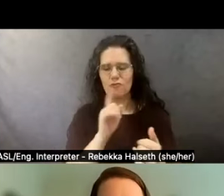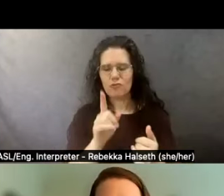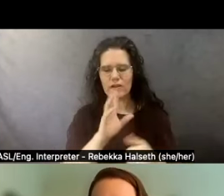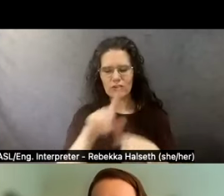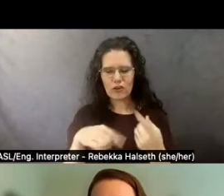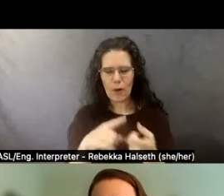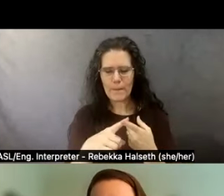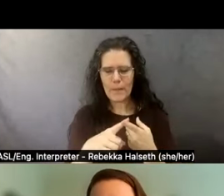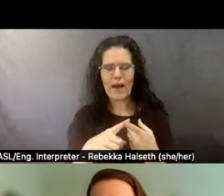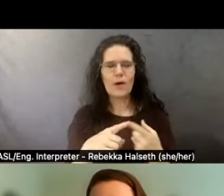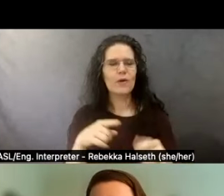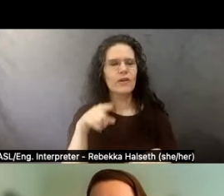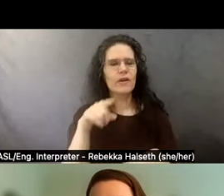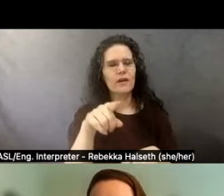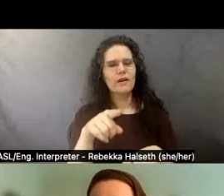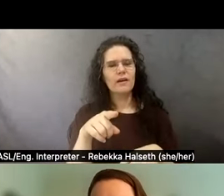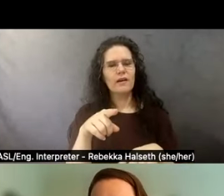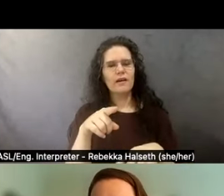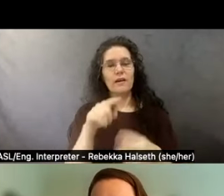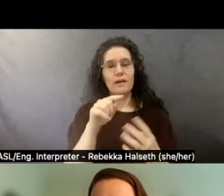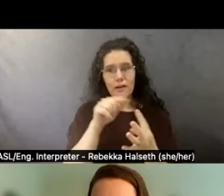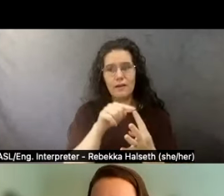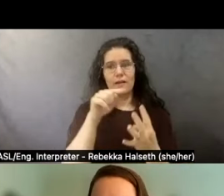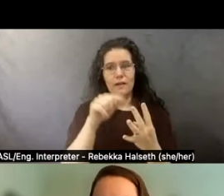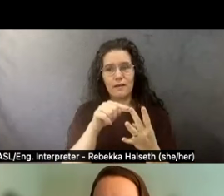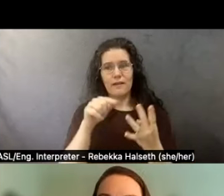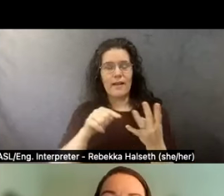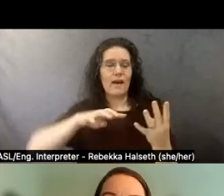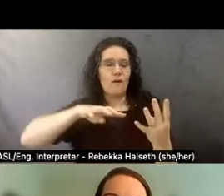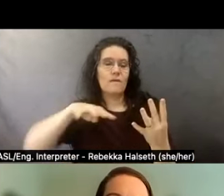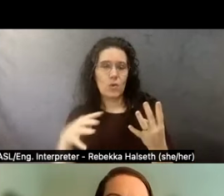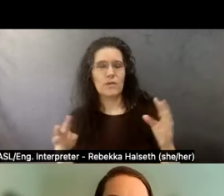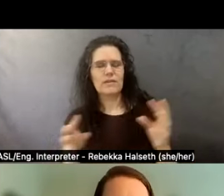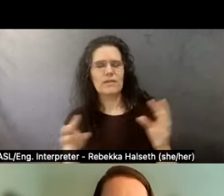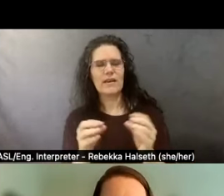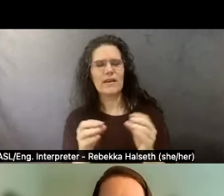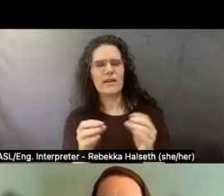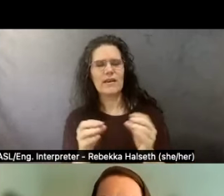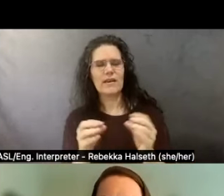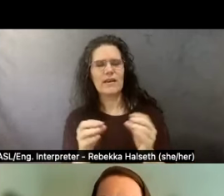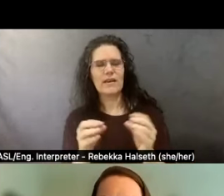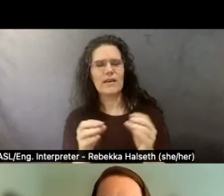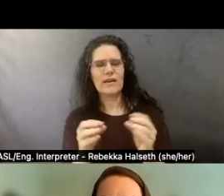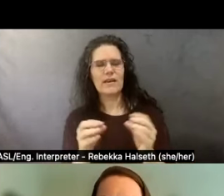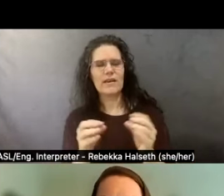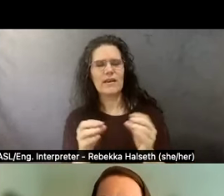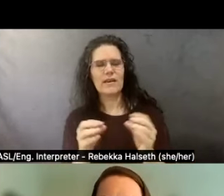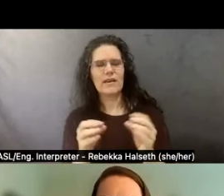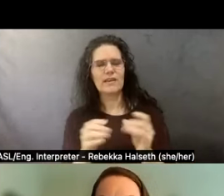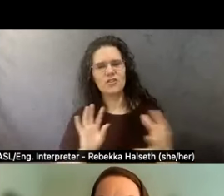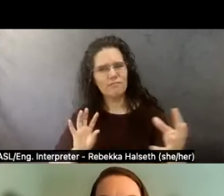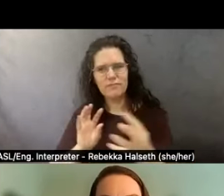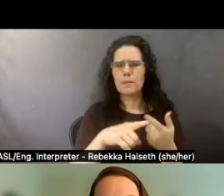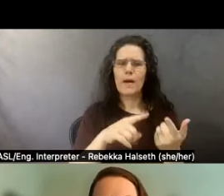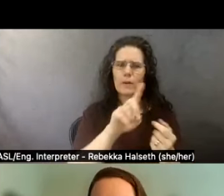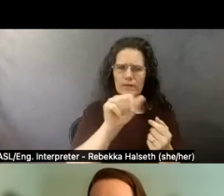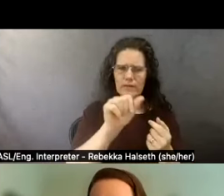We've talked a lot about the substance of disability law. What are the legal protections?